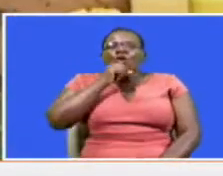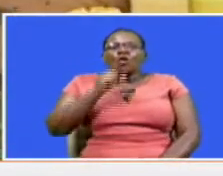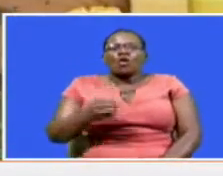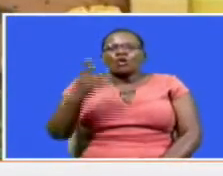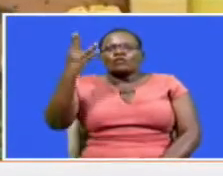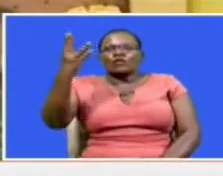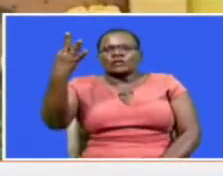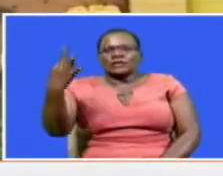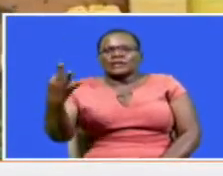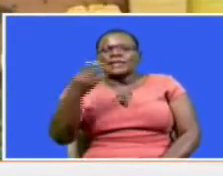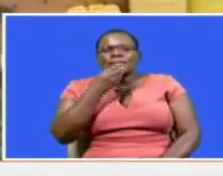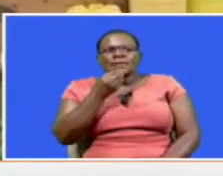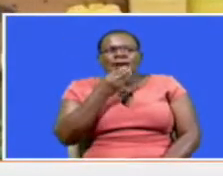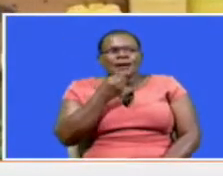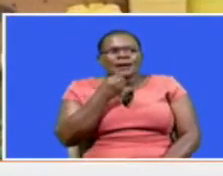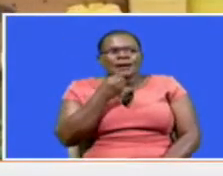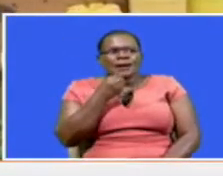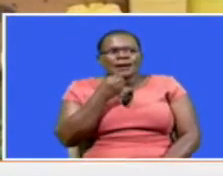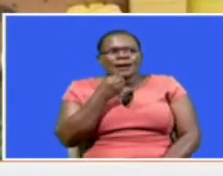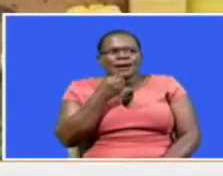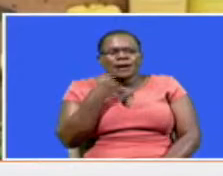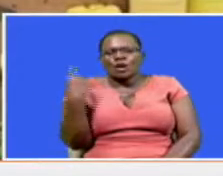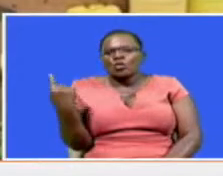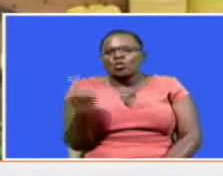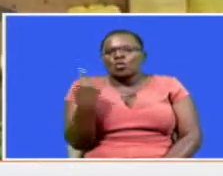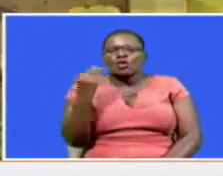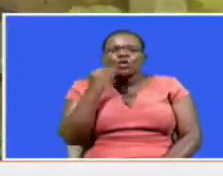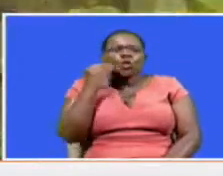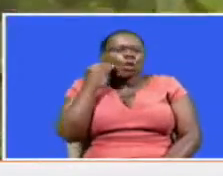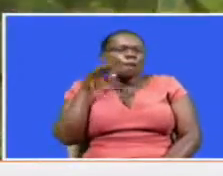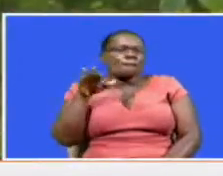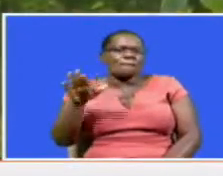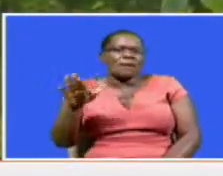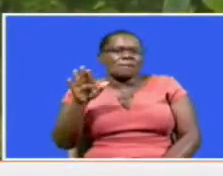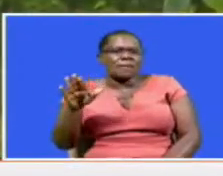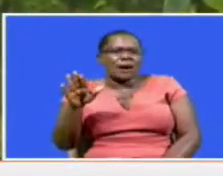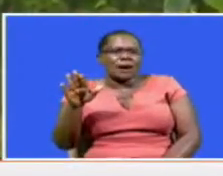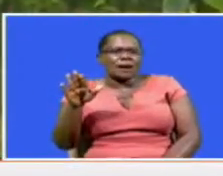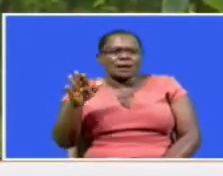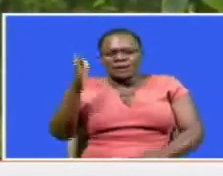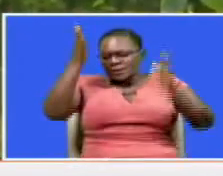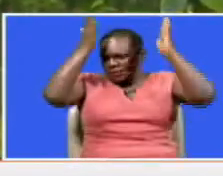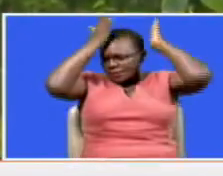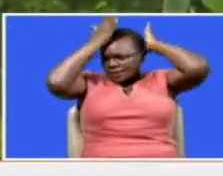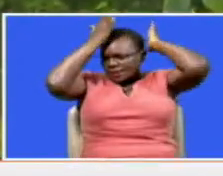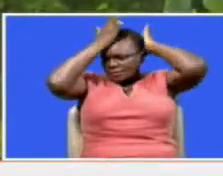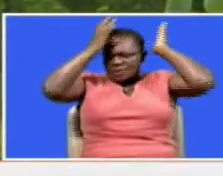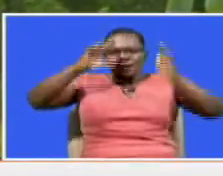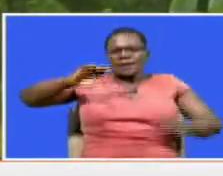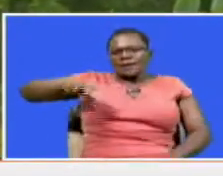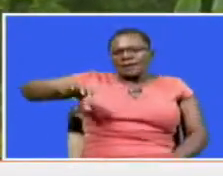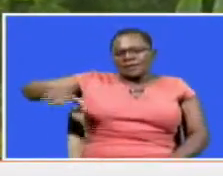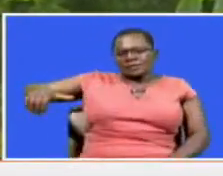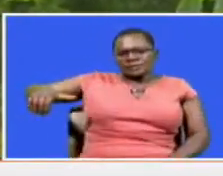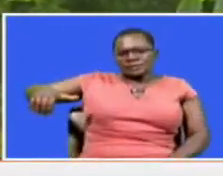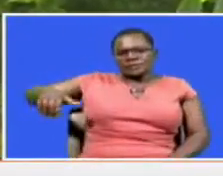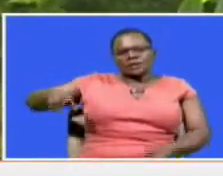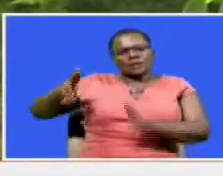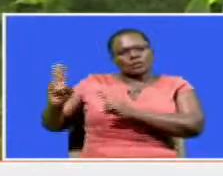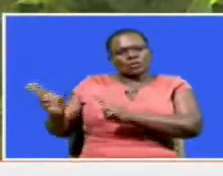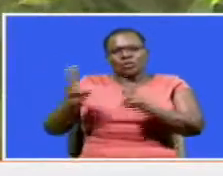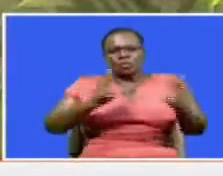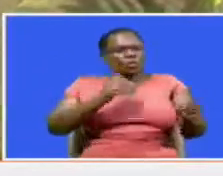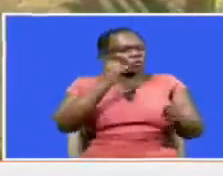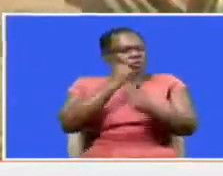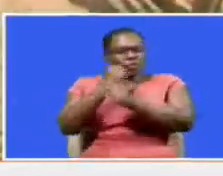43-year-old Arnold Mudi casts a lonely figure at his home in Shisejeri, Ikolomani, Kakamega County, as he goes about his